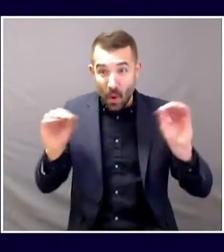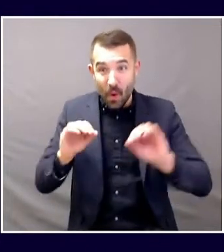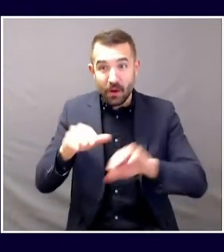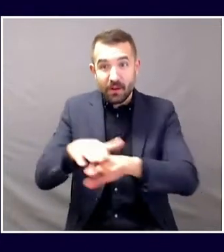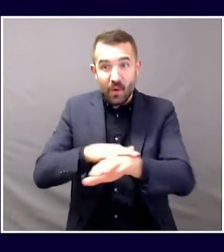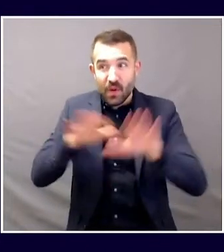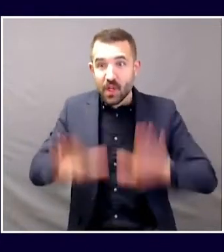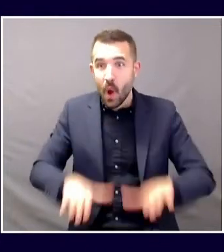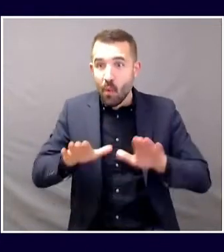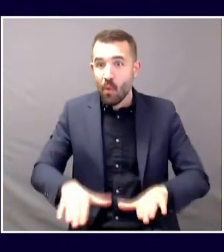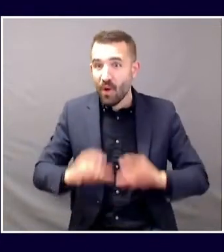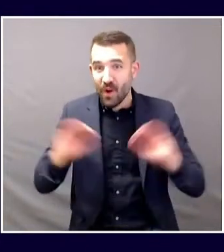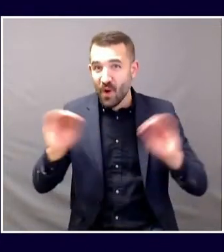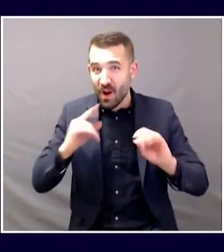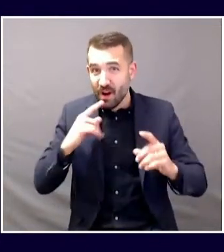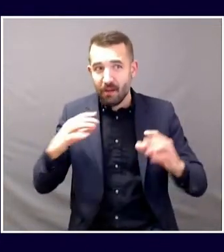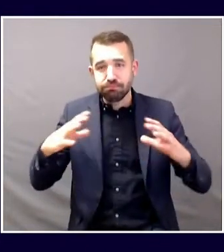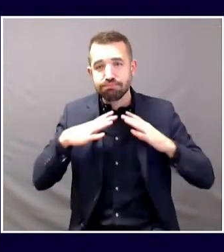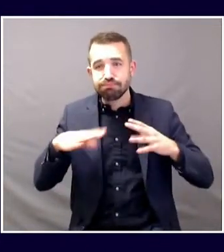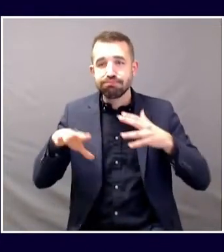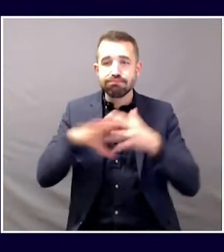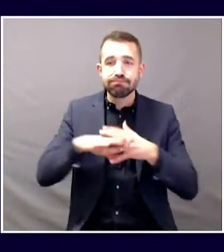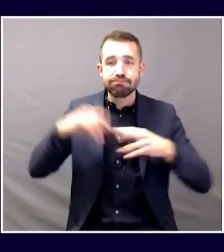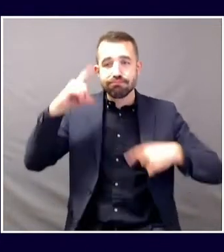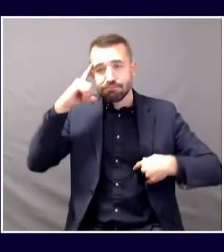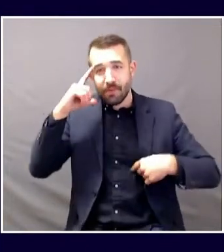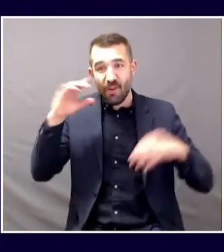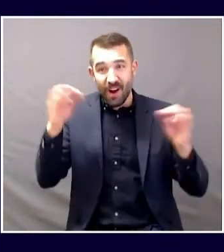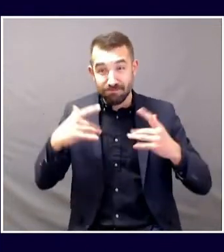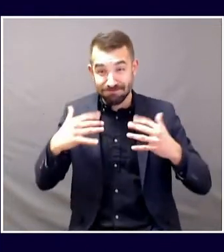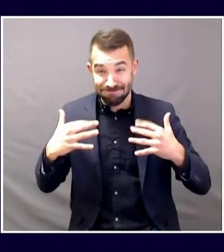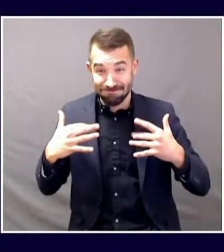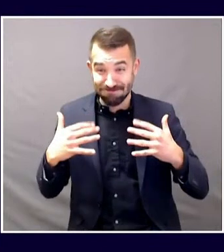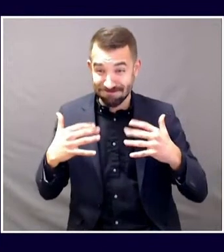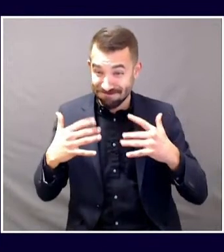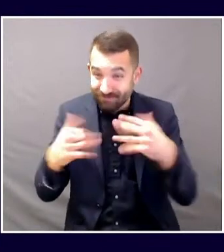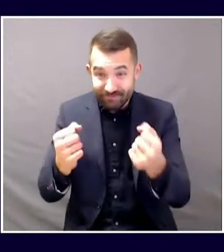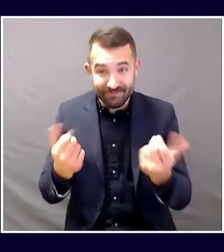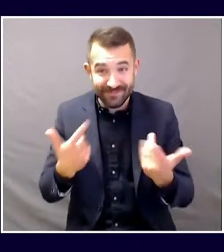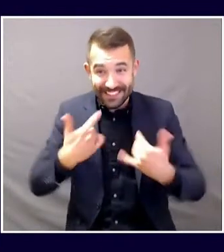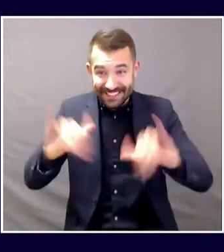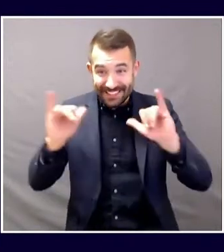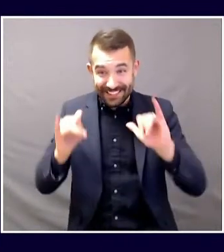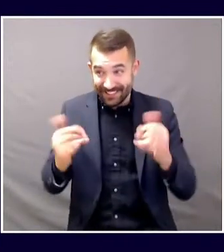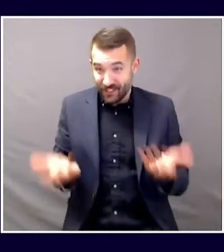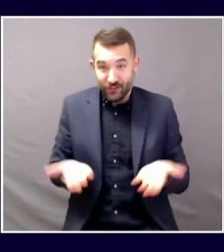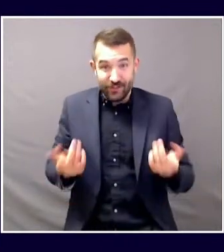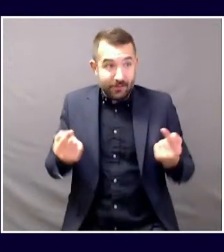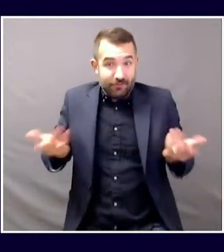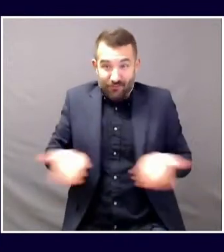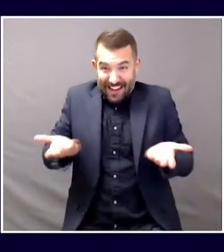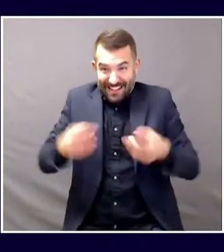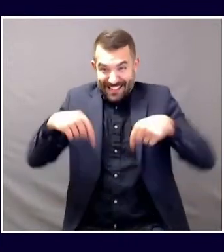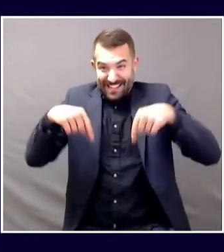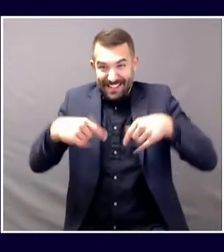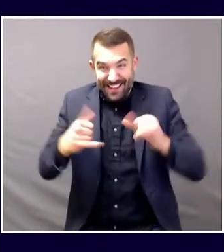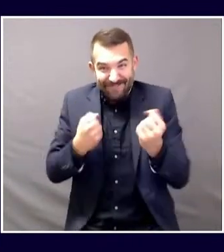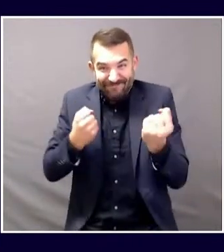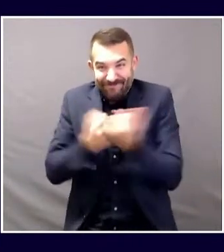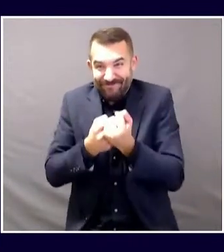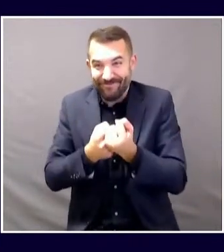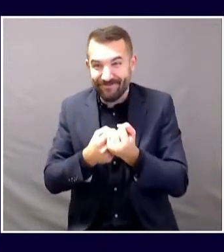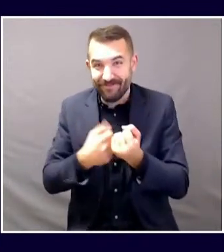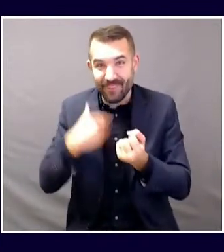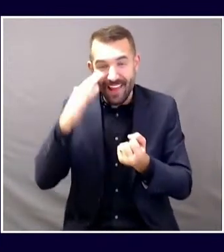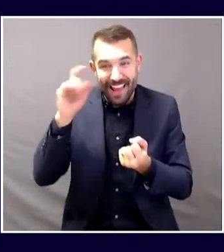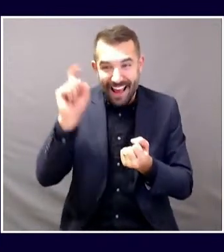And the fact of the matter is, we're still here and we're not going anywhere. But we need your help today